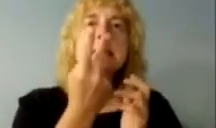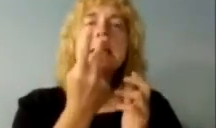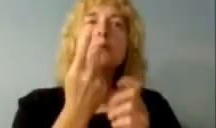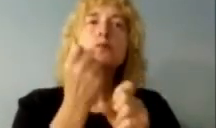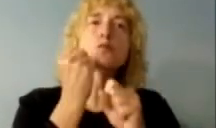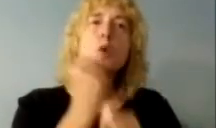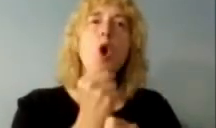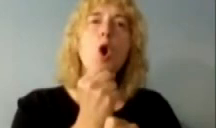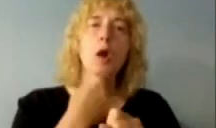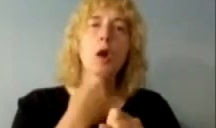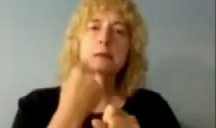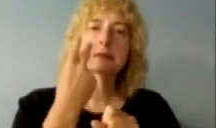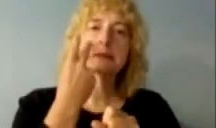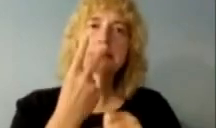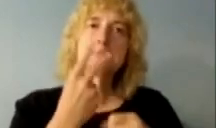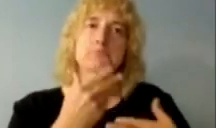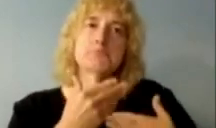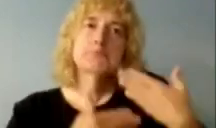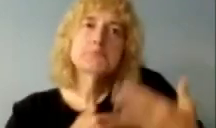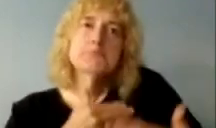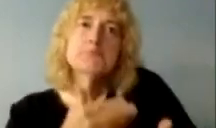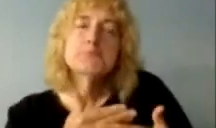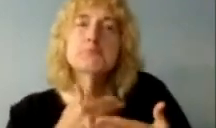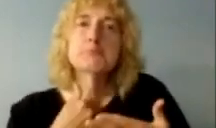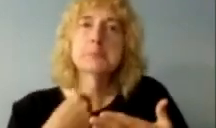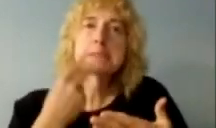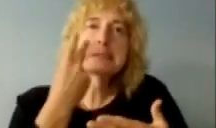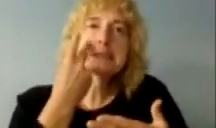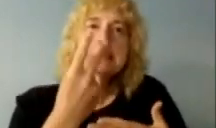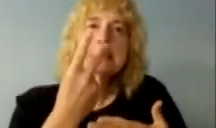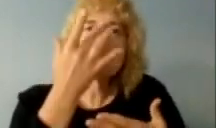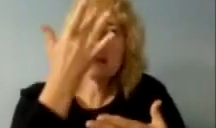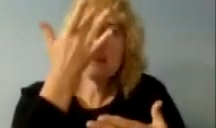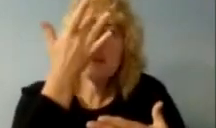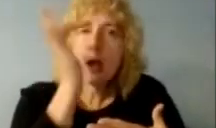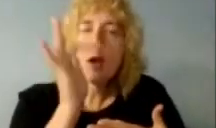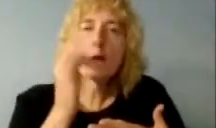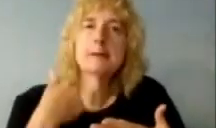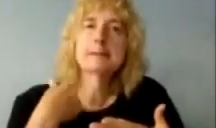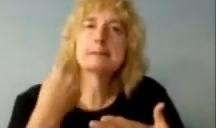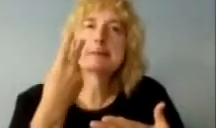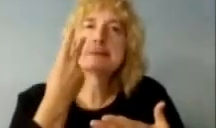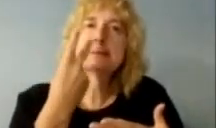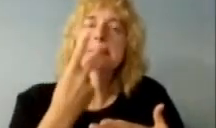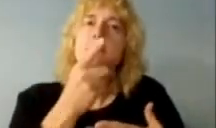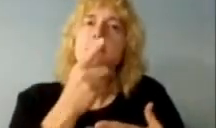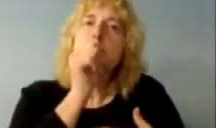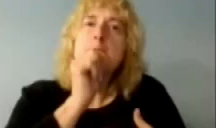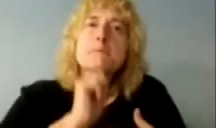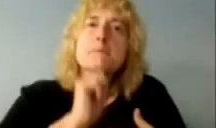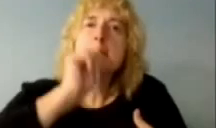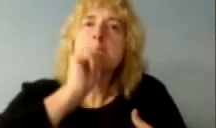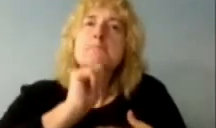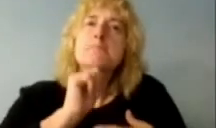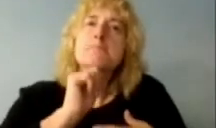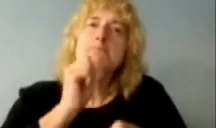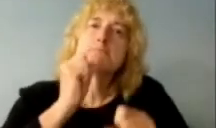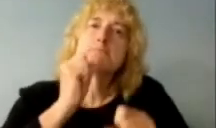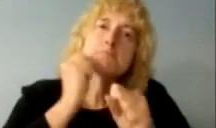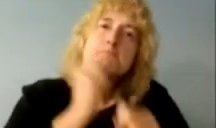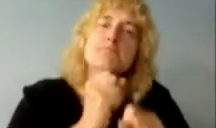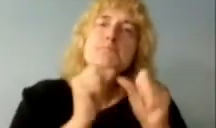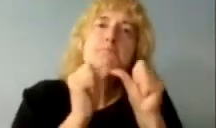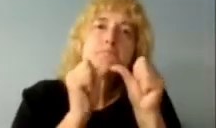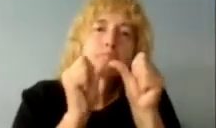are. I see how smart you are. I see how patient and resilient you are.